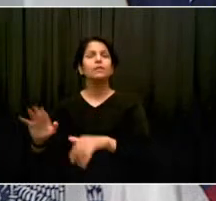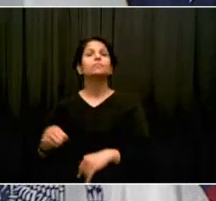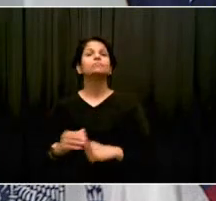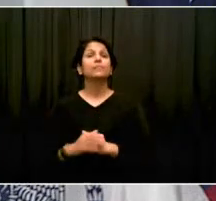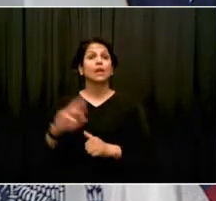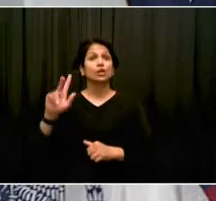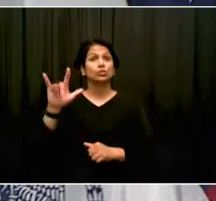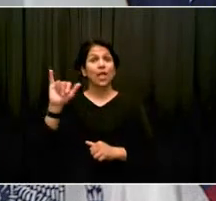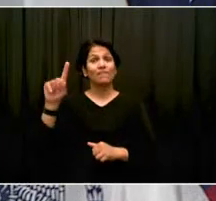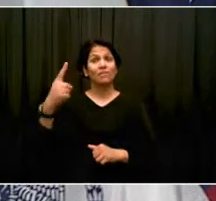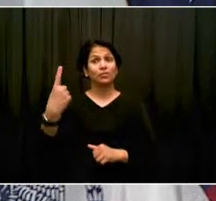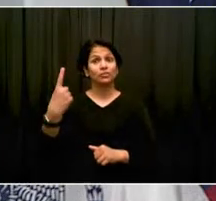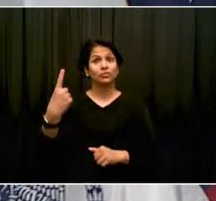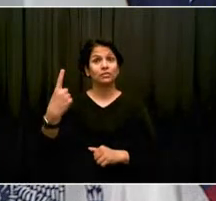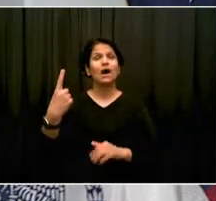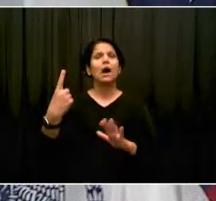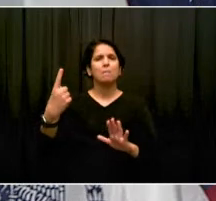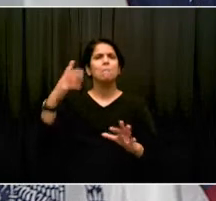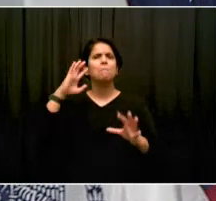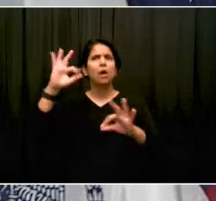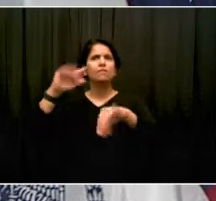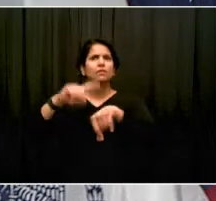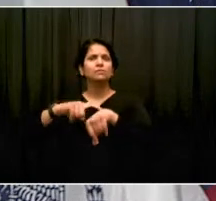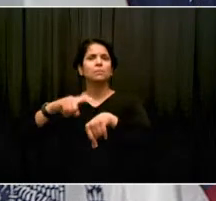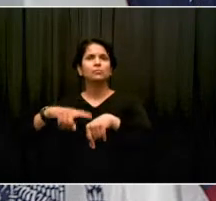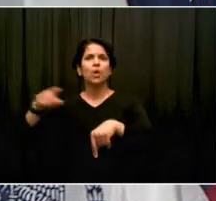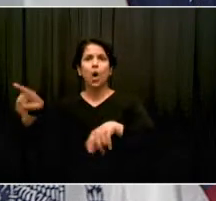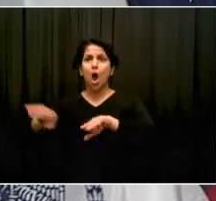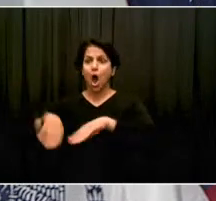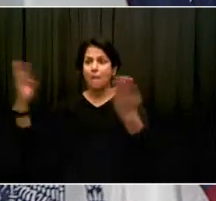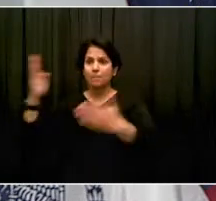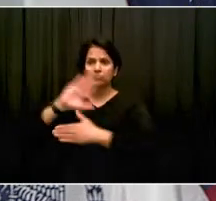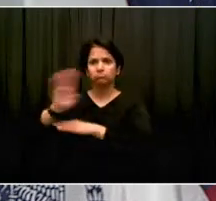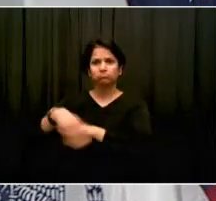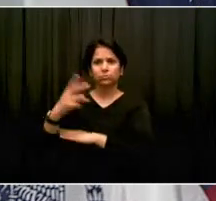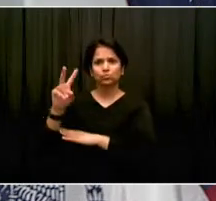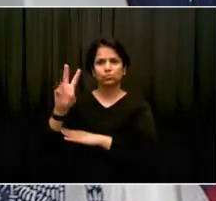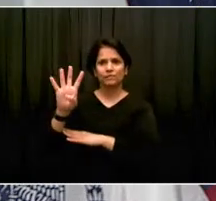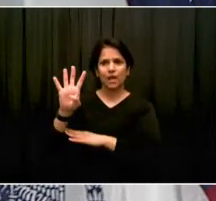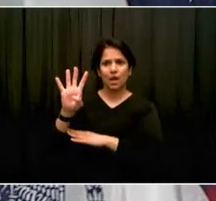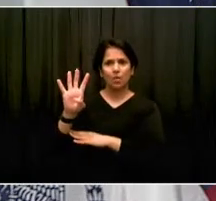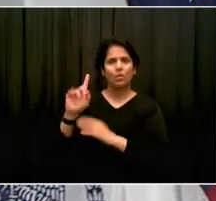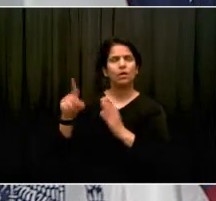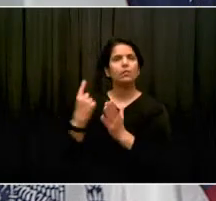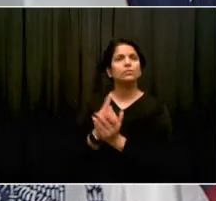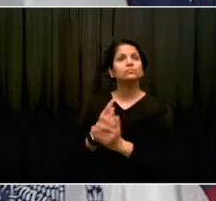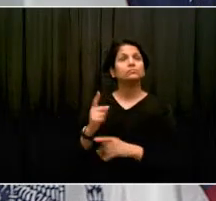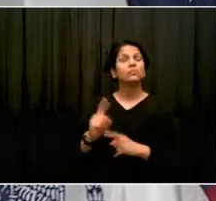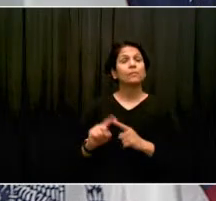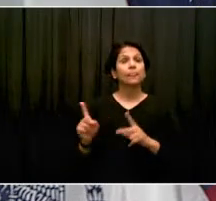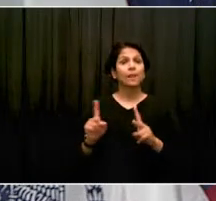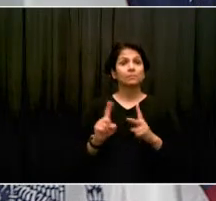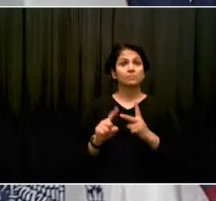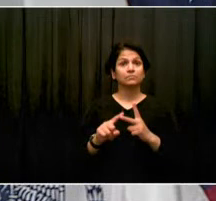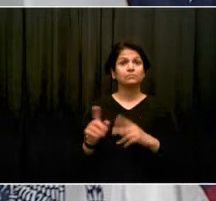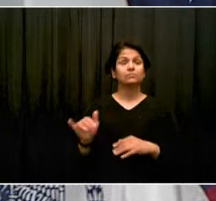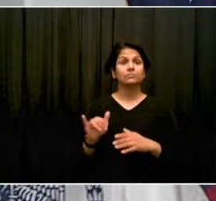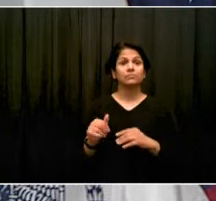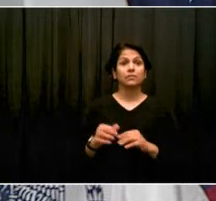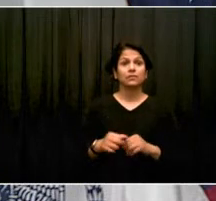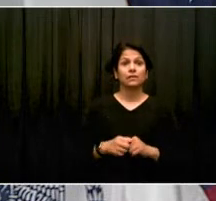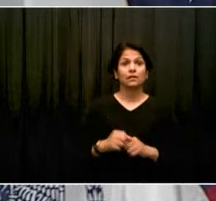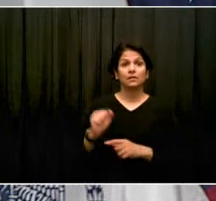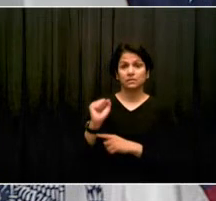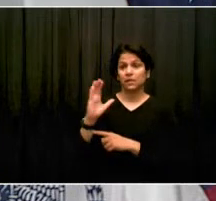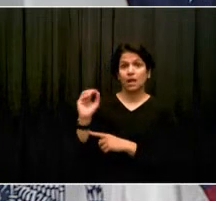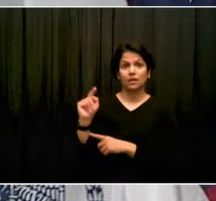back 24/7. On the comptroller, there needs to be an investigation, clearly. It needs to be a fast investigation because the